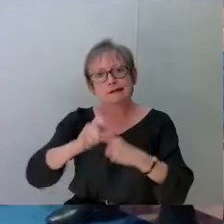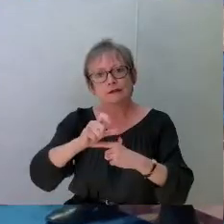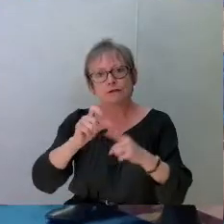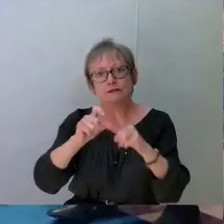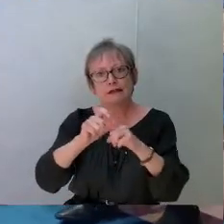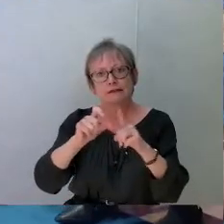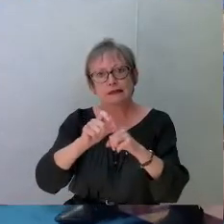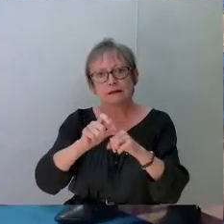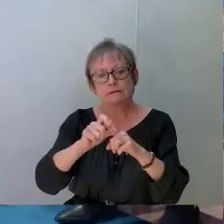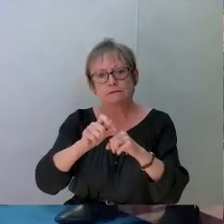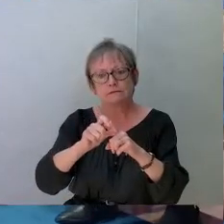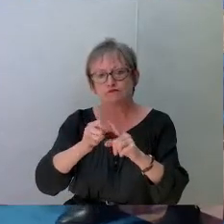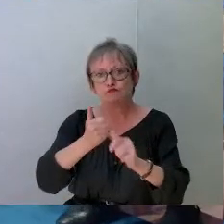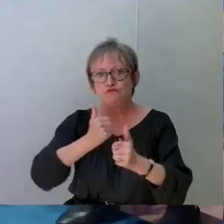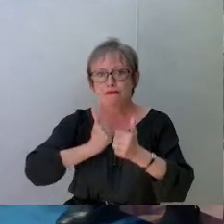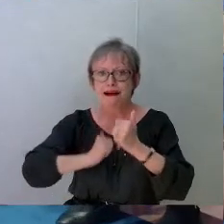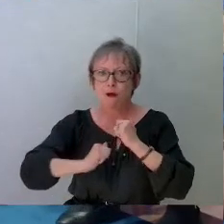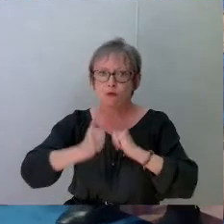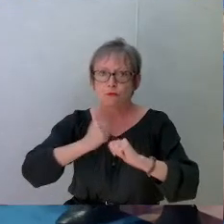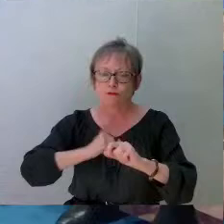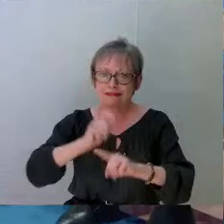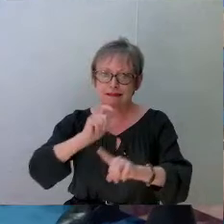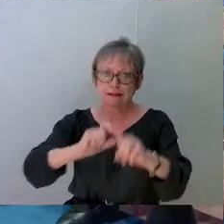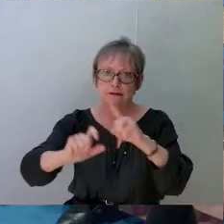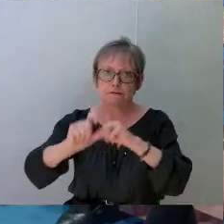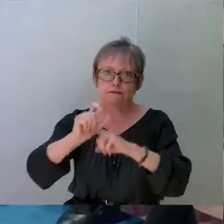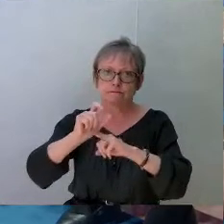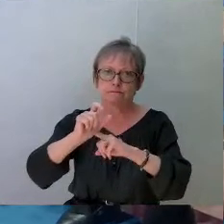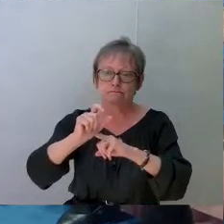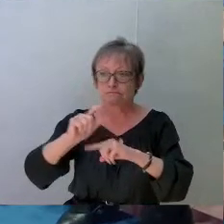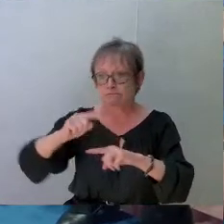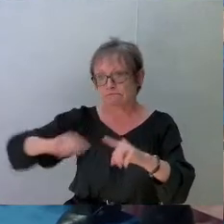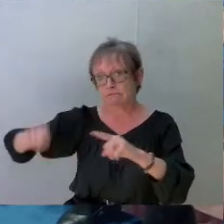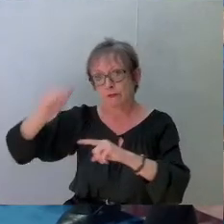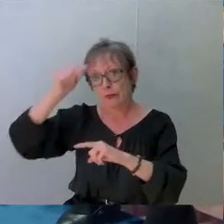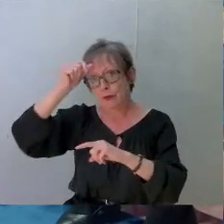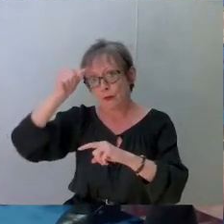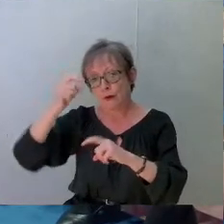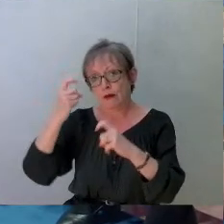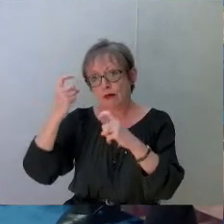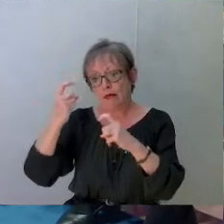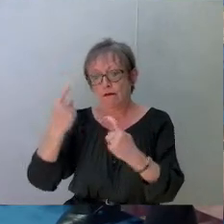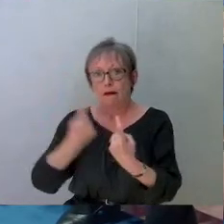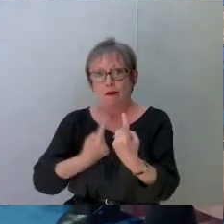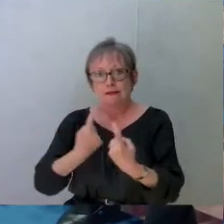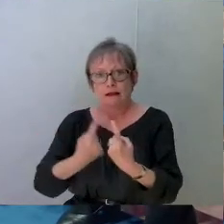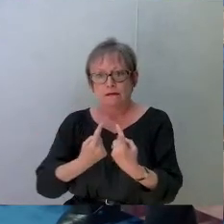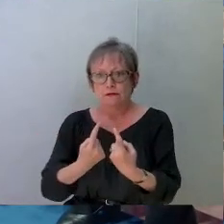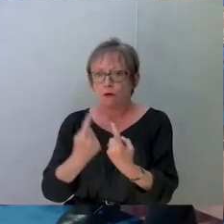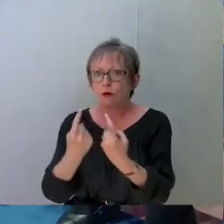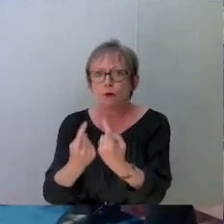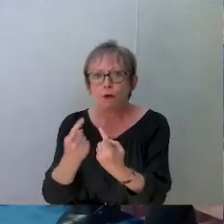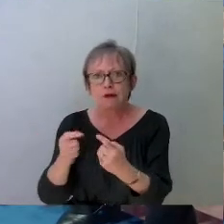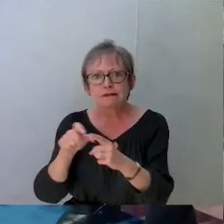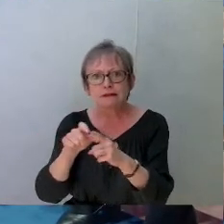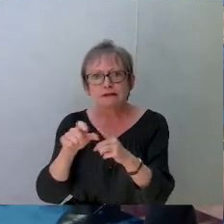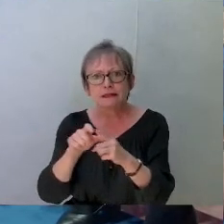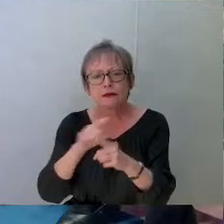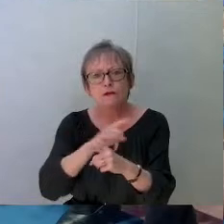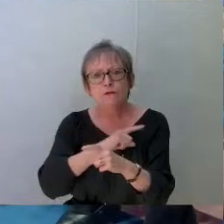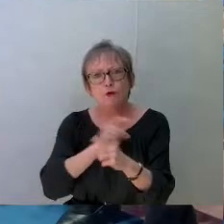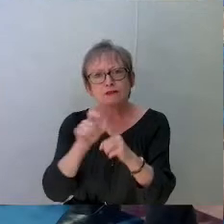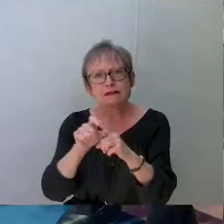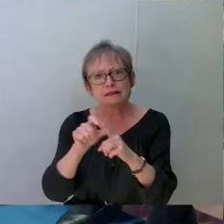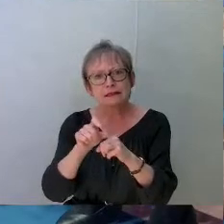And we're incredibly proud of our city. You all know that we think of ourselves of Dundee and for